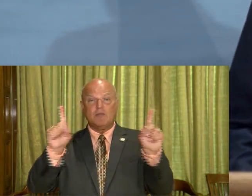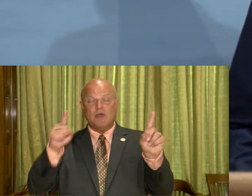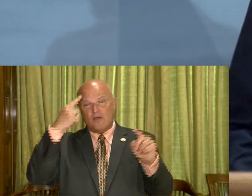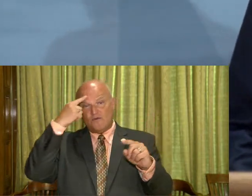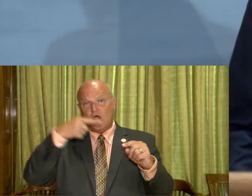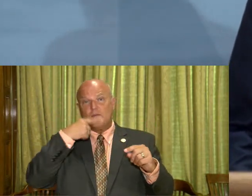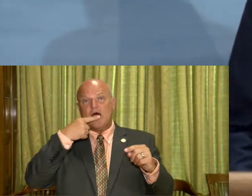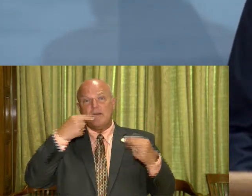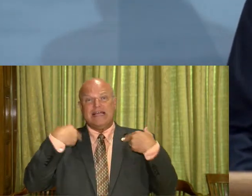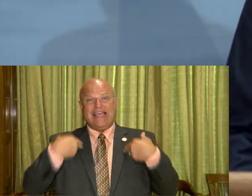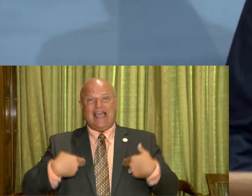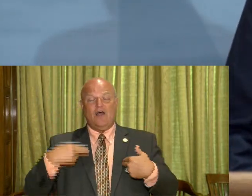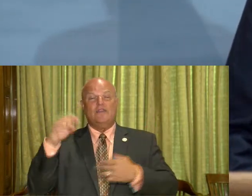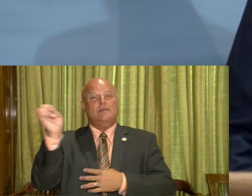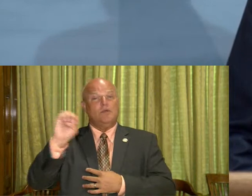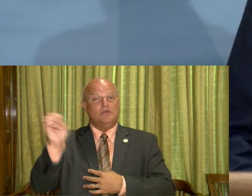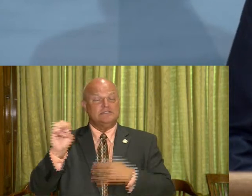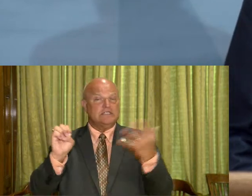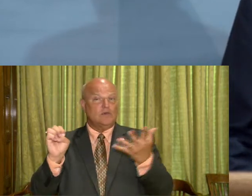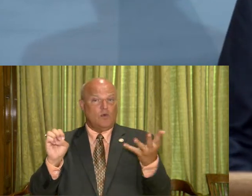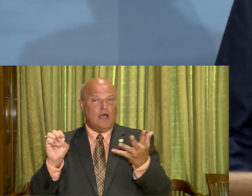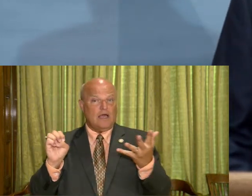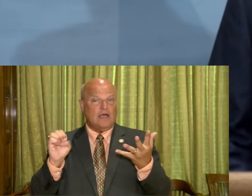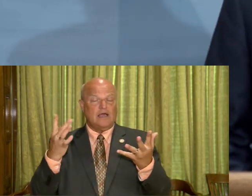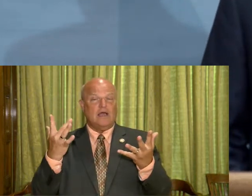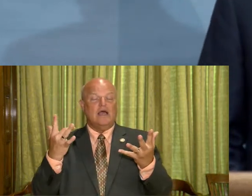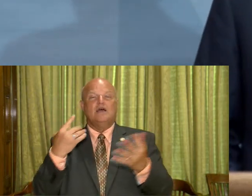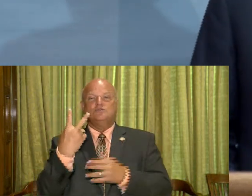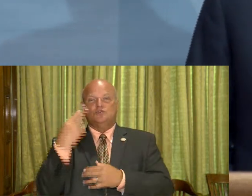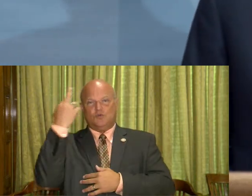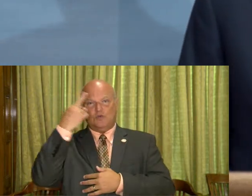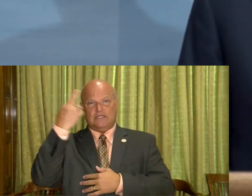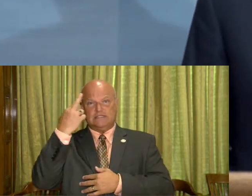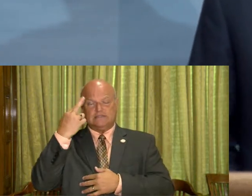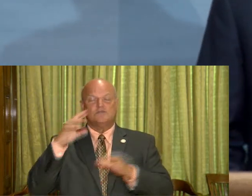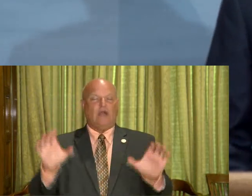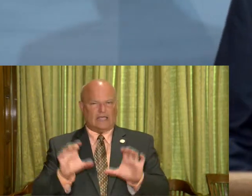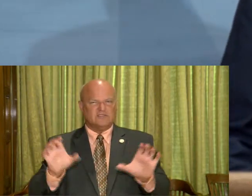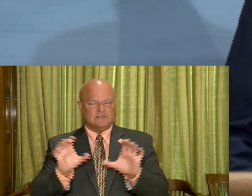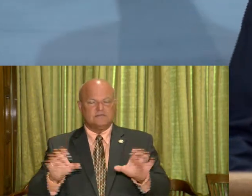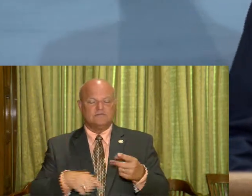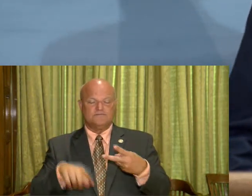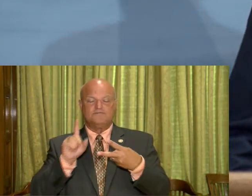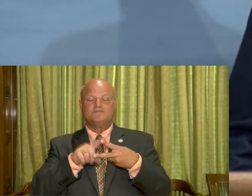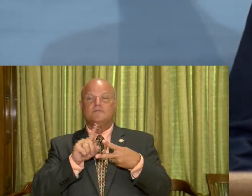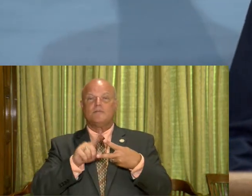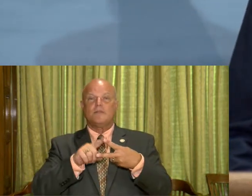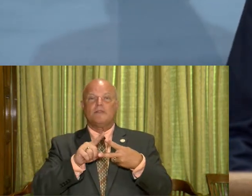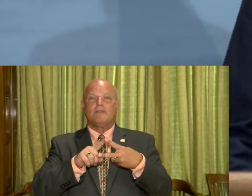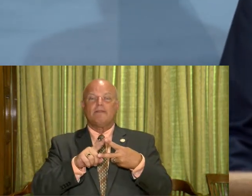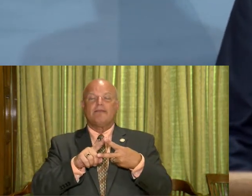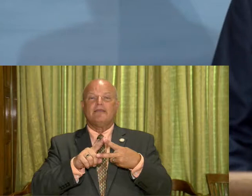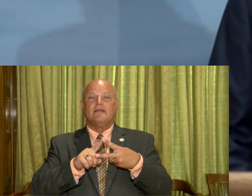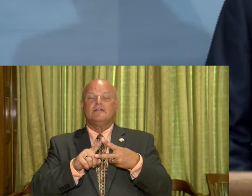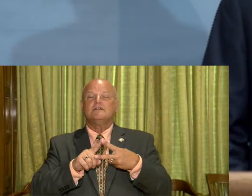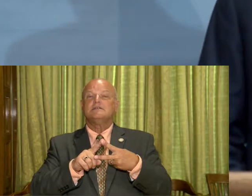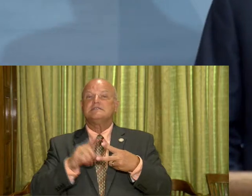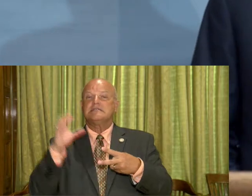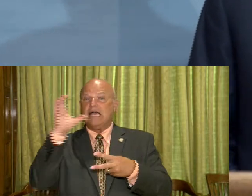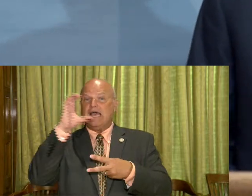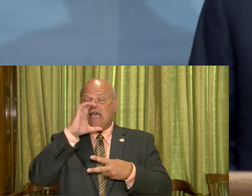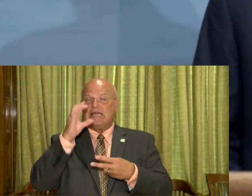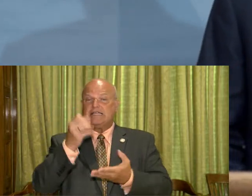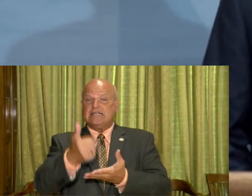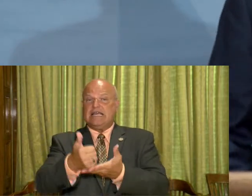for a public health emergency for 2 specific reasons for actions, and one is for Adam to seek necessary